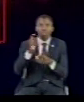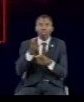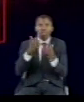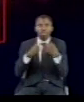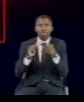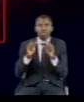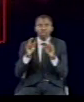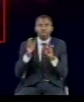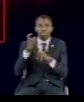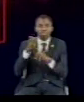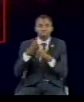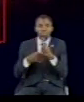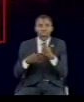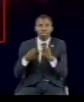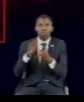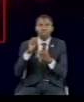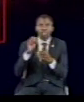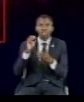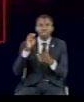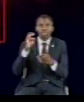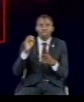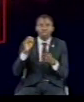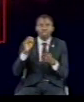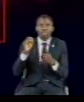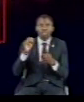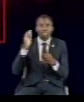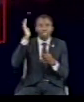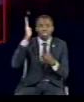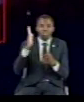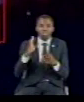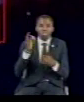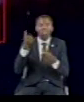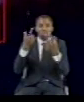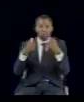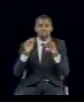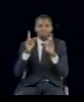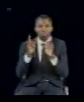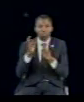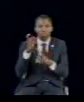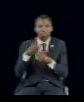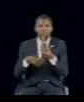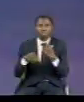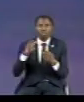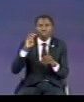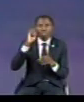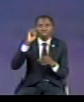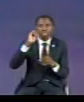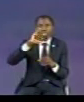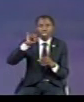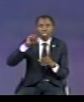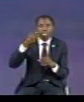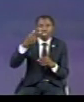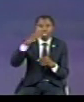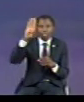Okeafa from Lagos State. Lagos State coming up now live.